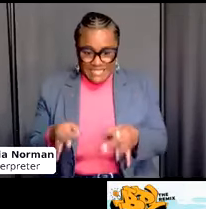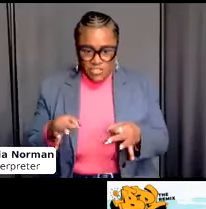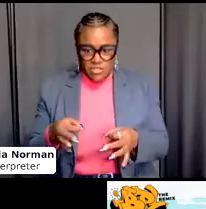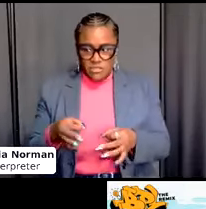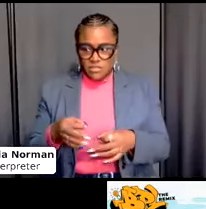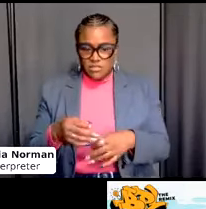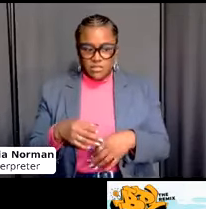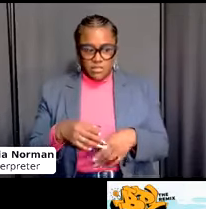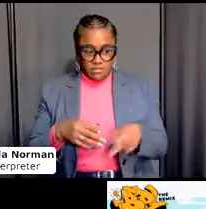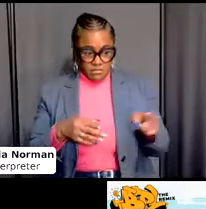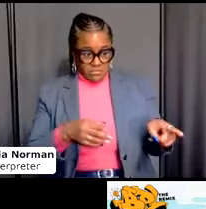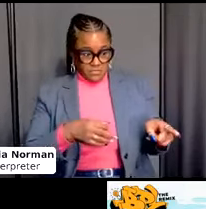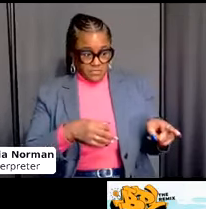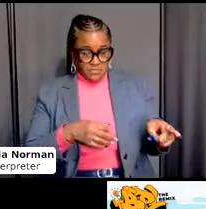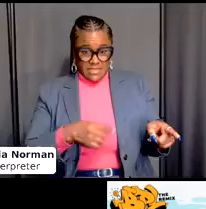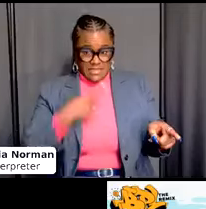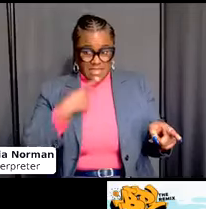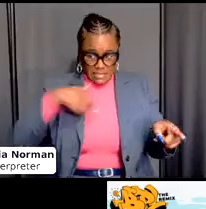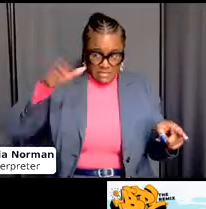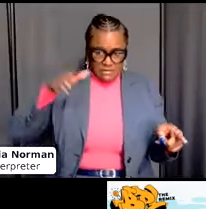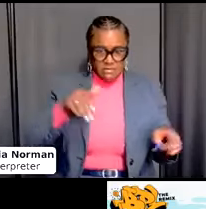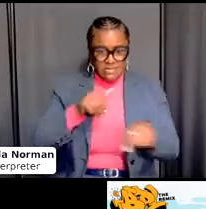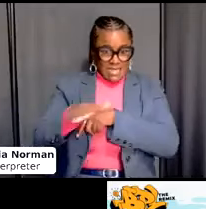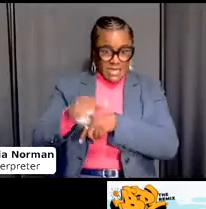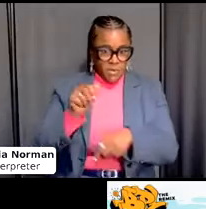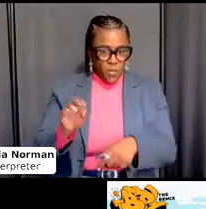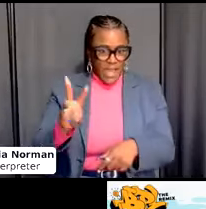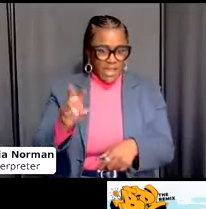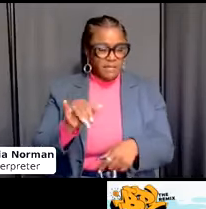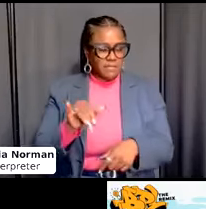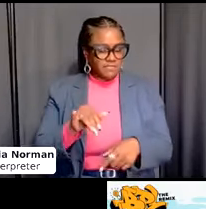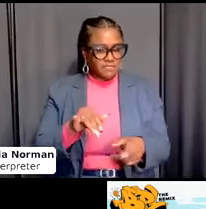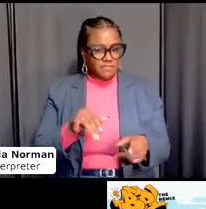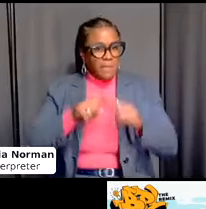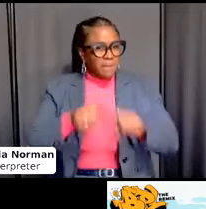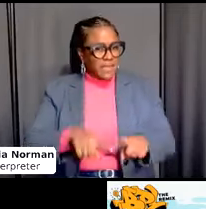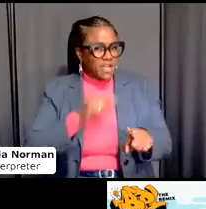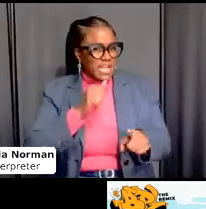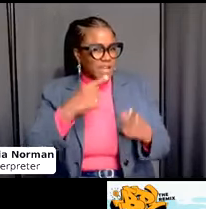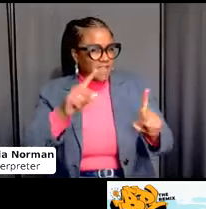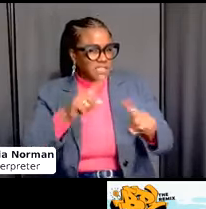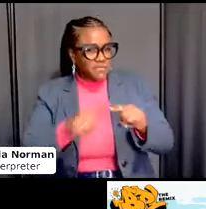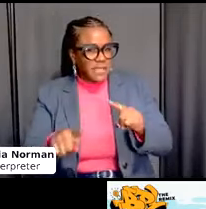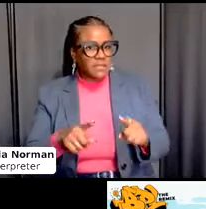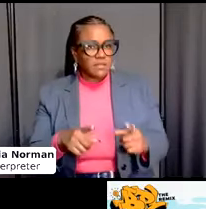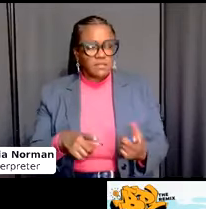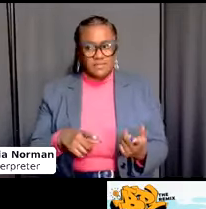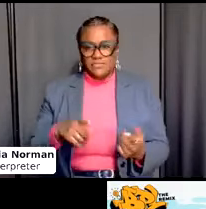away, they are based on their ineffectiveness, but I'm not claiming that this Felix Tshisekedi